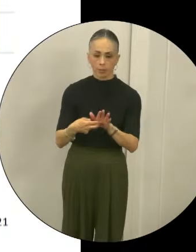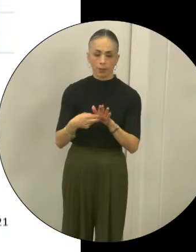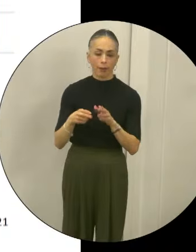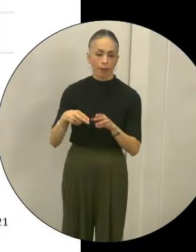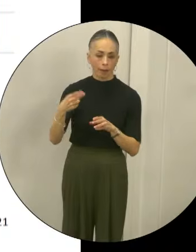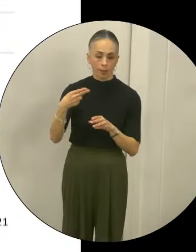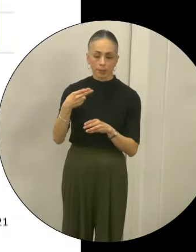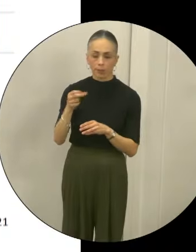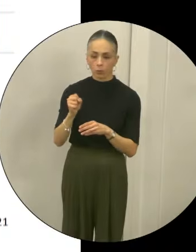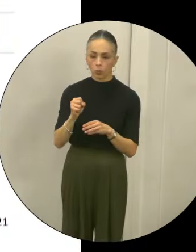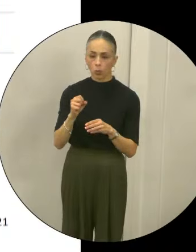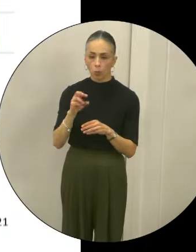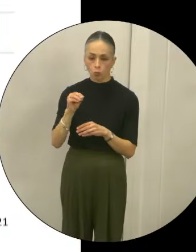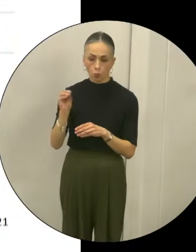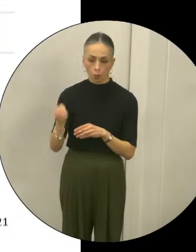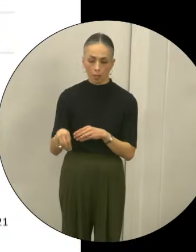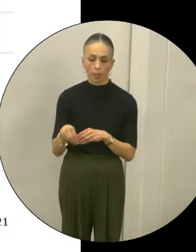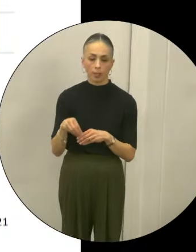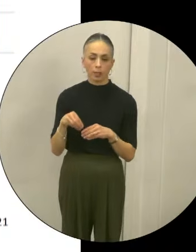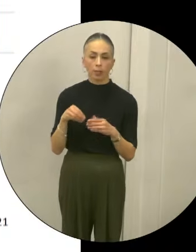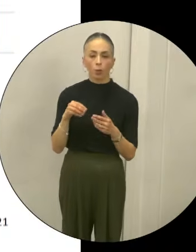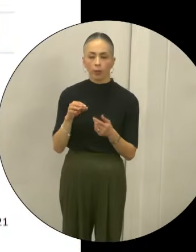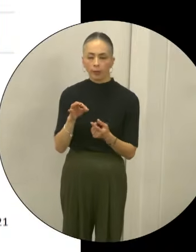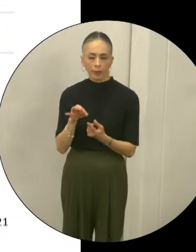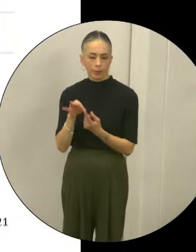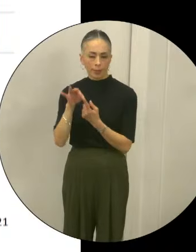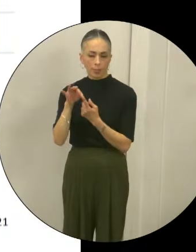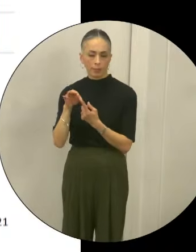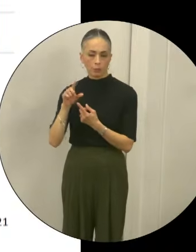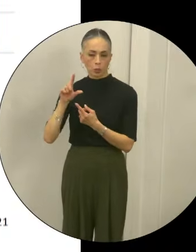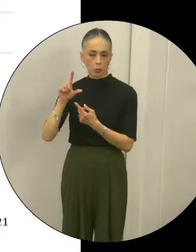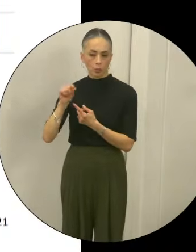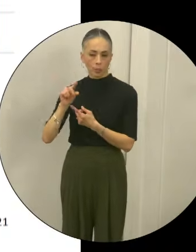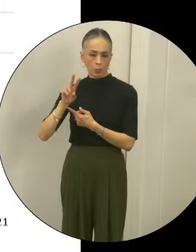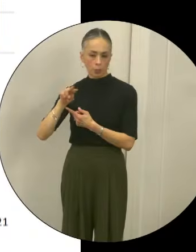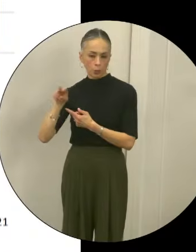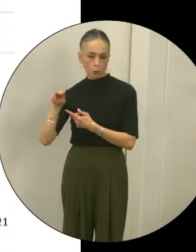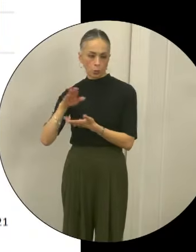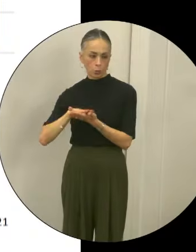rate with the exception of the 2022 school year